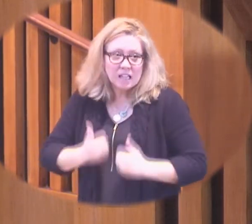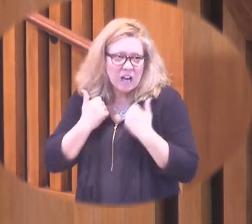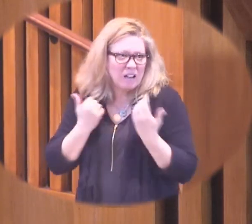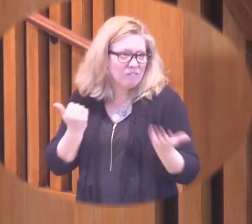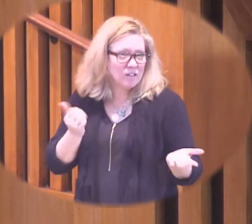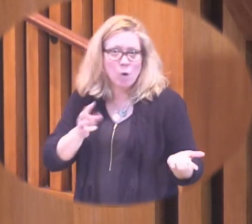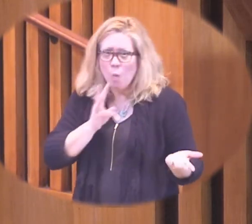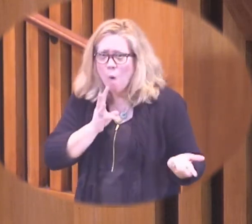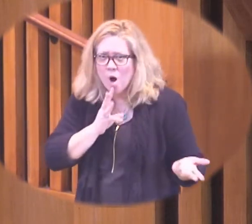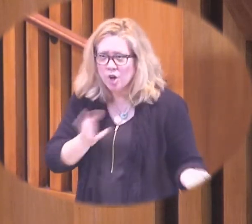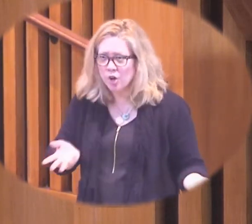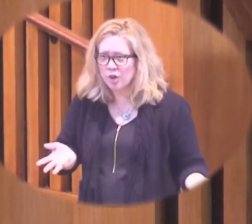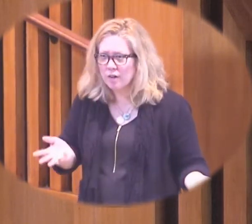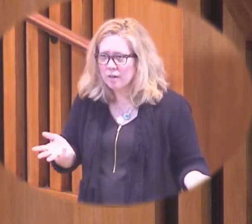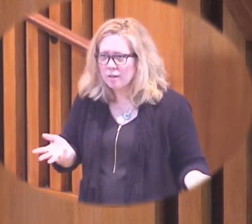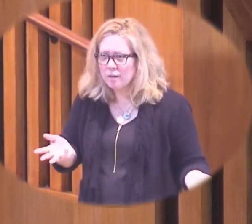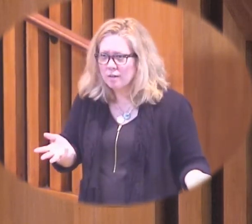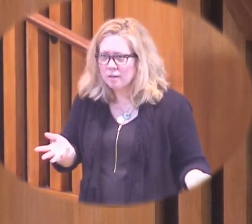water,